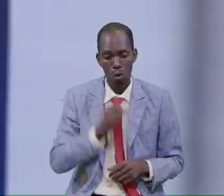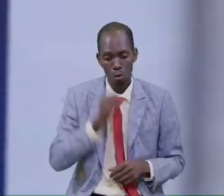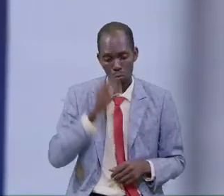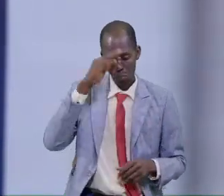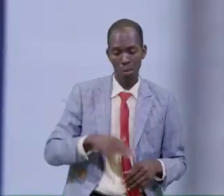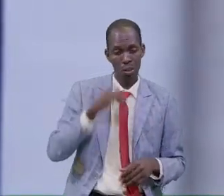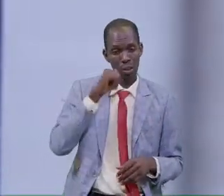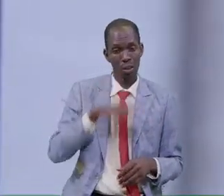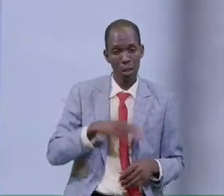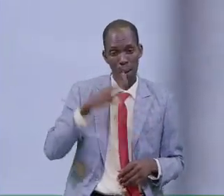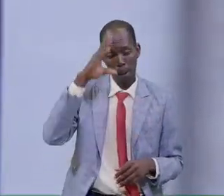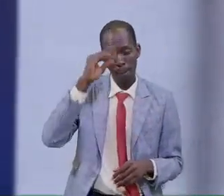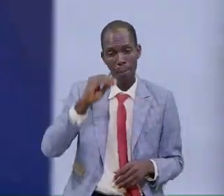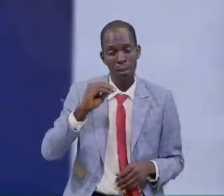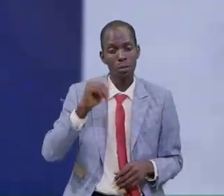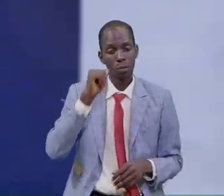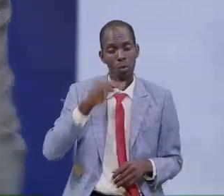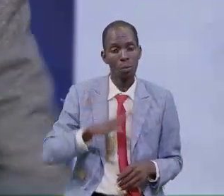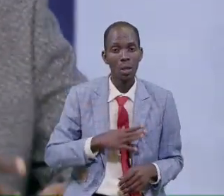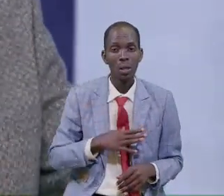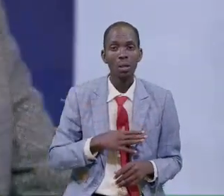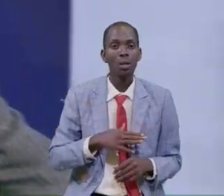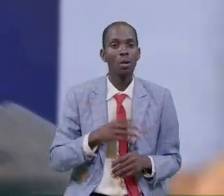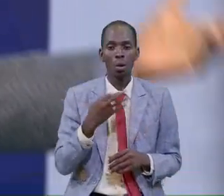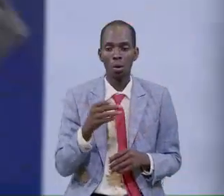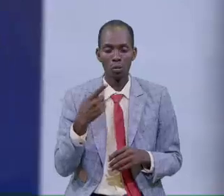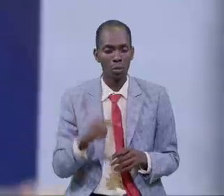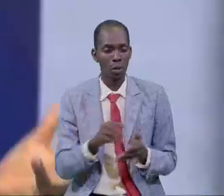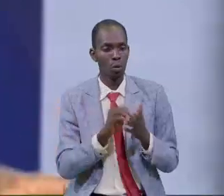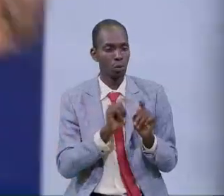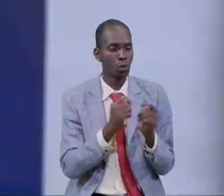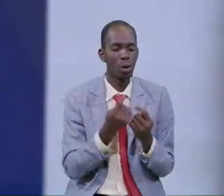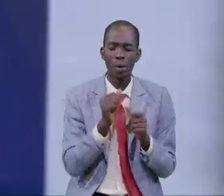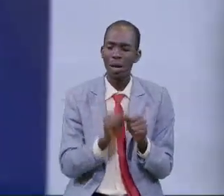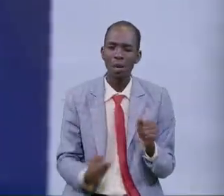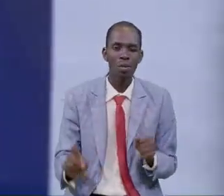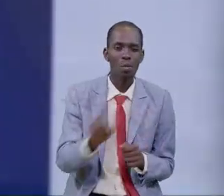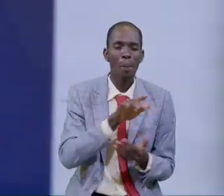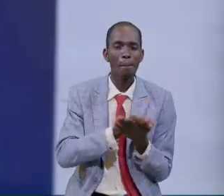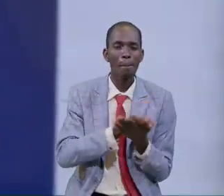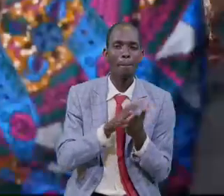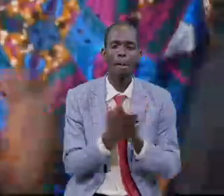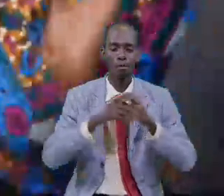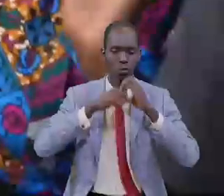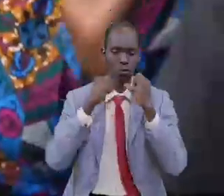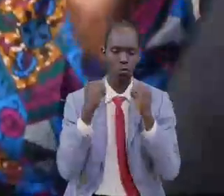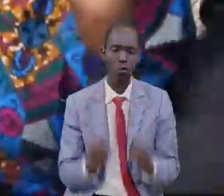men, women, of their tribes, everyone became strong.